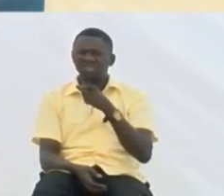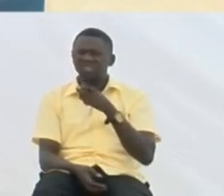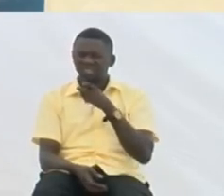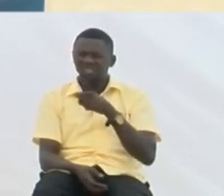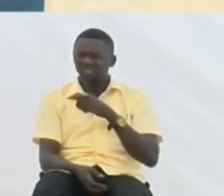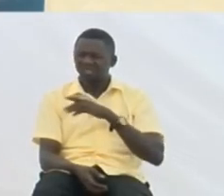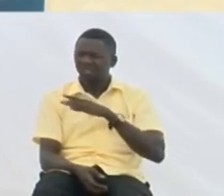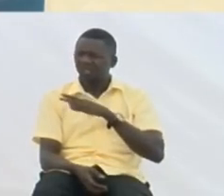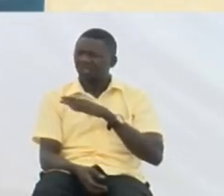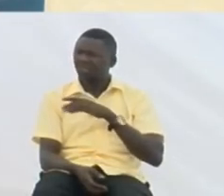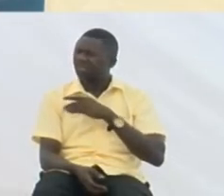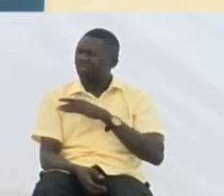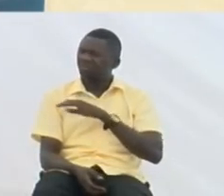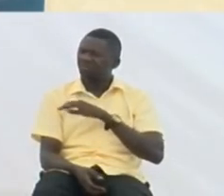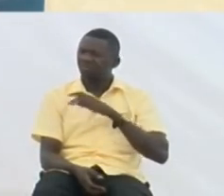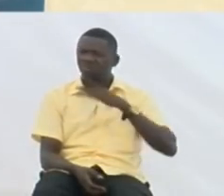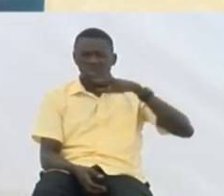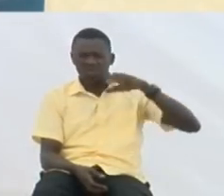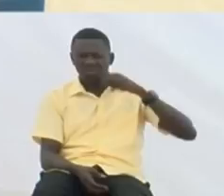the concoction that I drank,